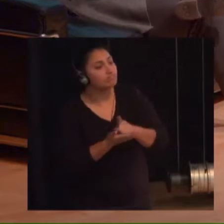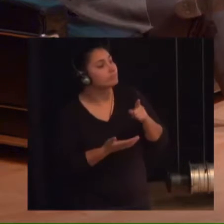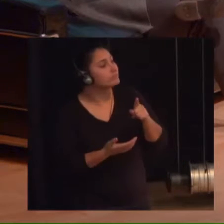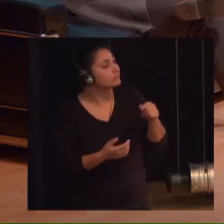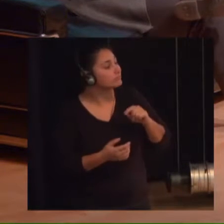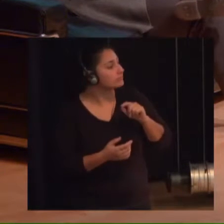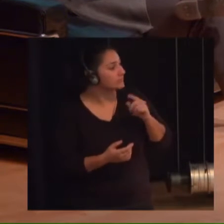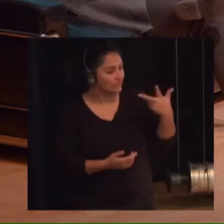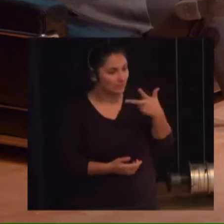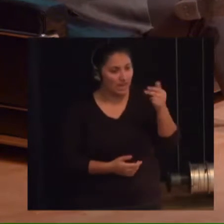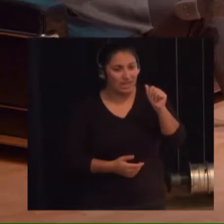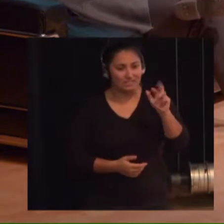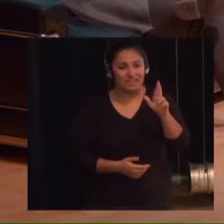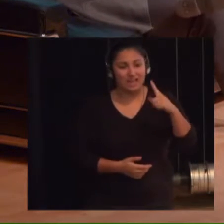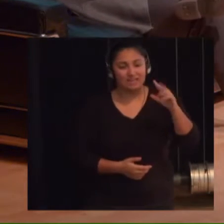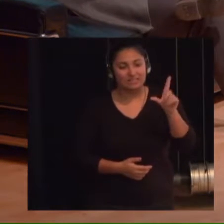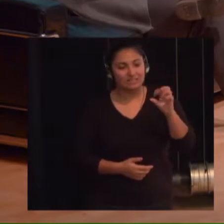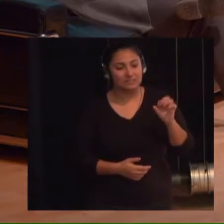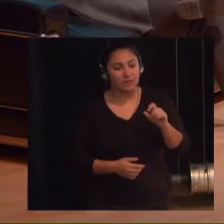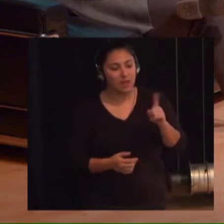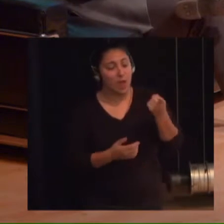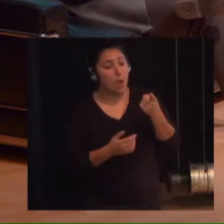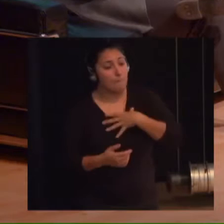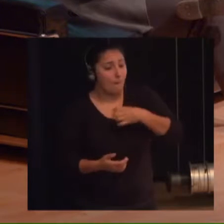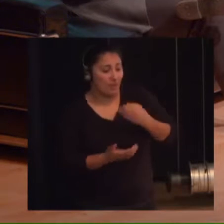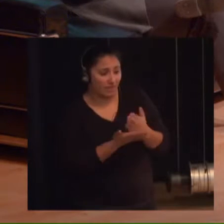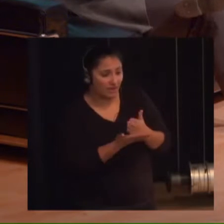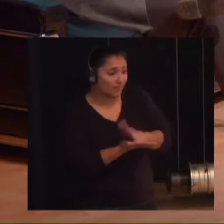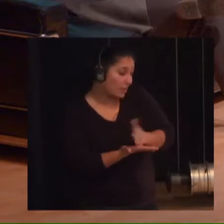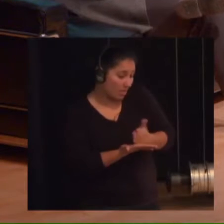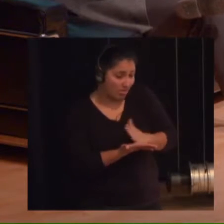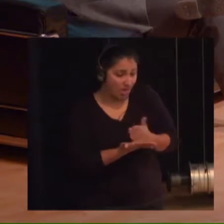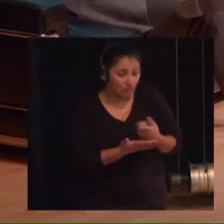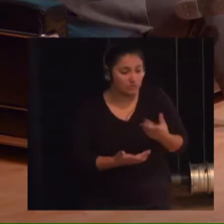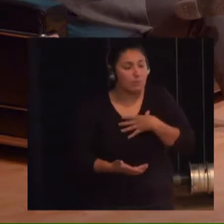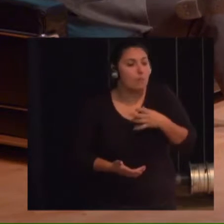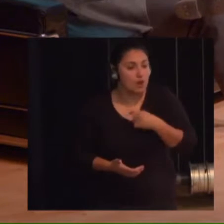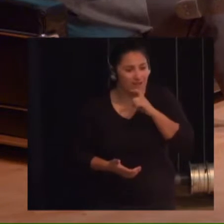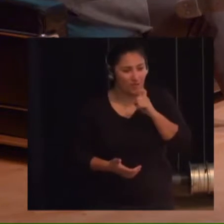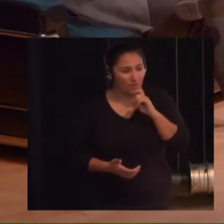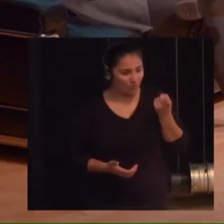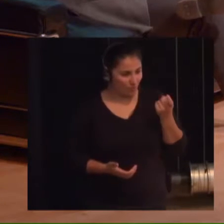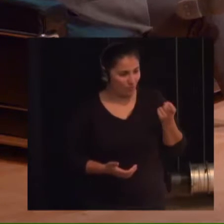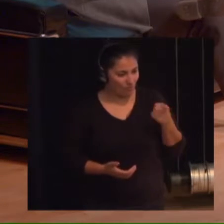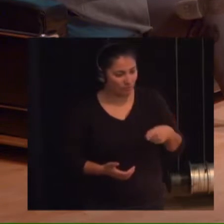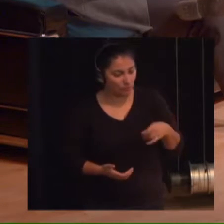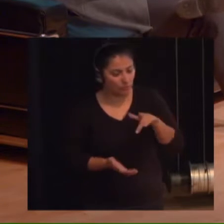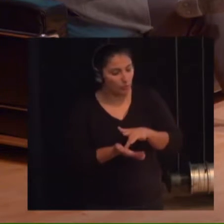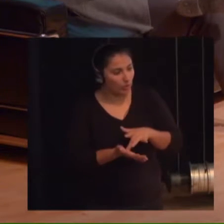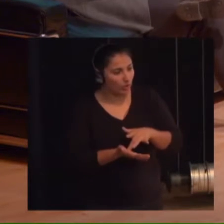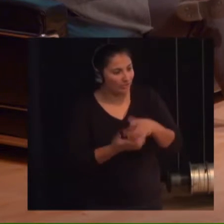role of the intermediary and how that is evolving as well. And this is happening in our sector. It is happening in many other ways. No,